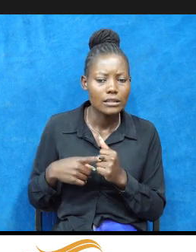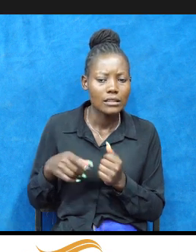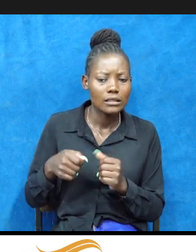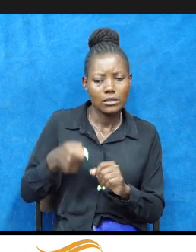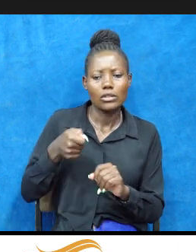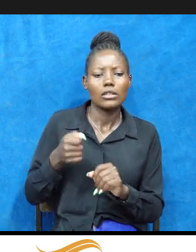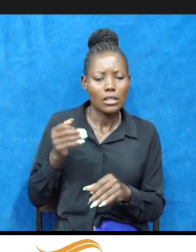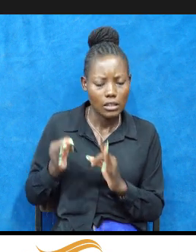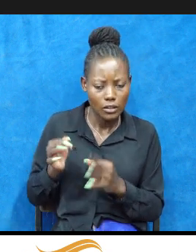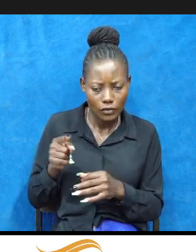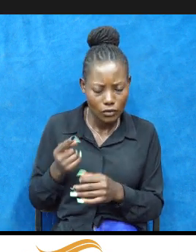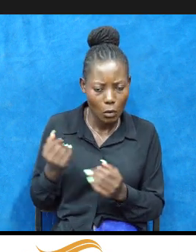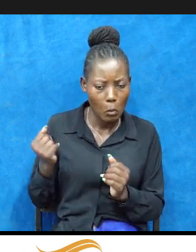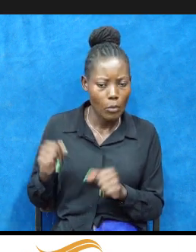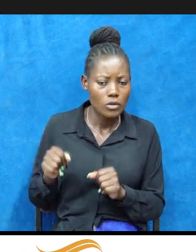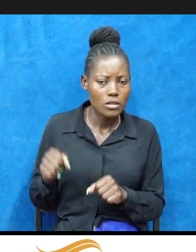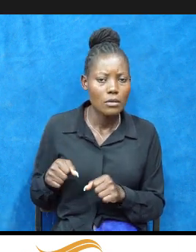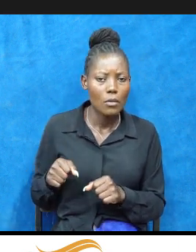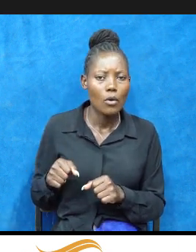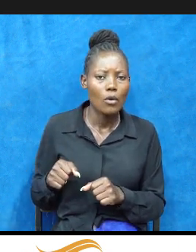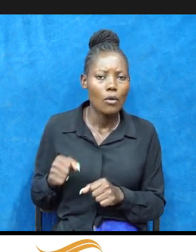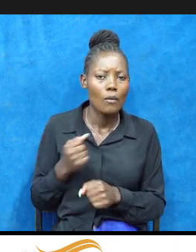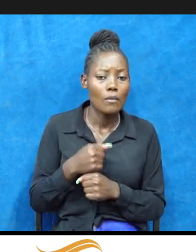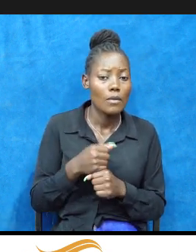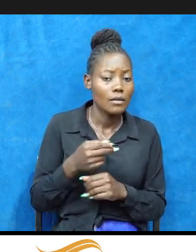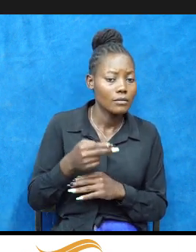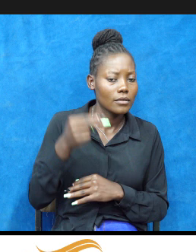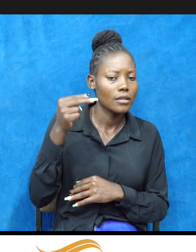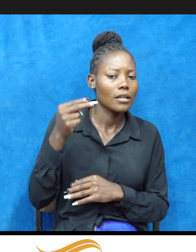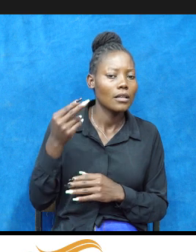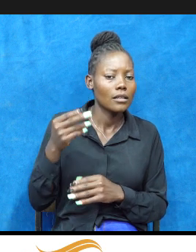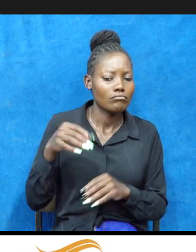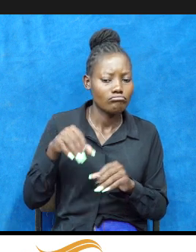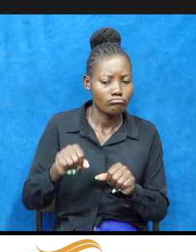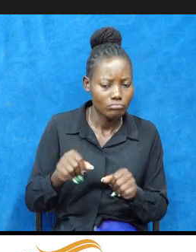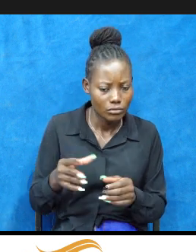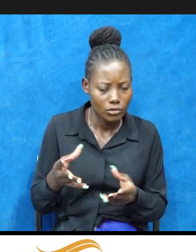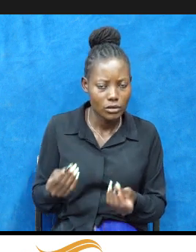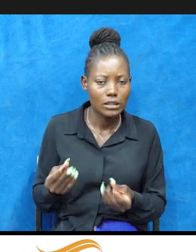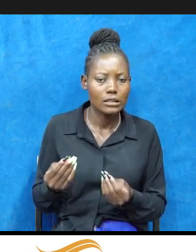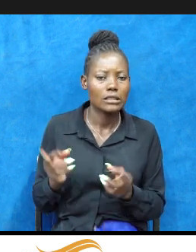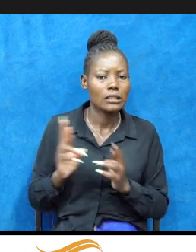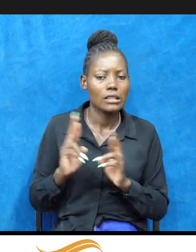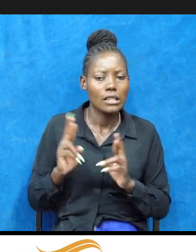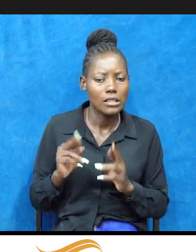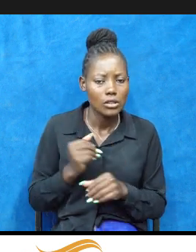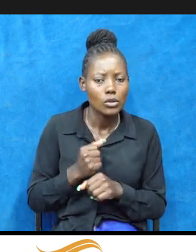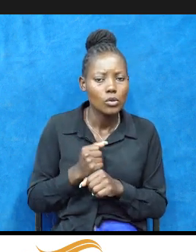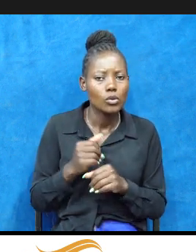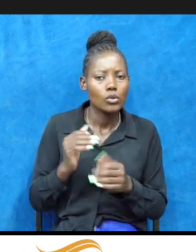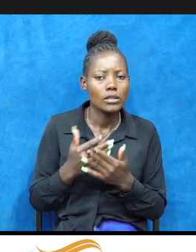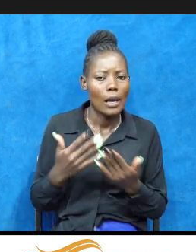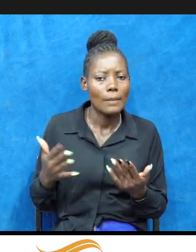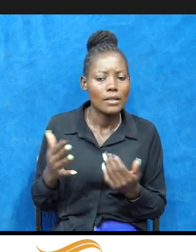you've got an athlete, if he can make the highest hurdle height look easy, he's ready to do something special. I mean, that's an athlete